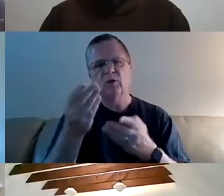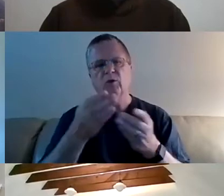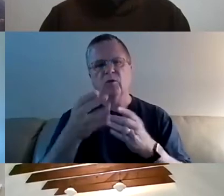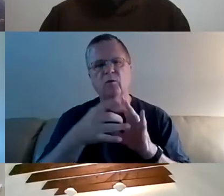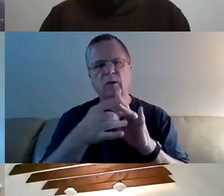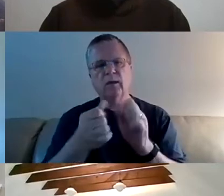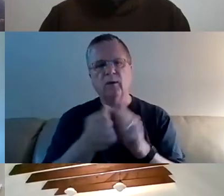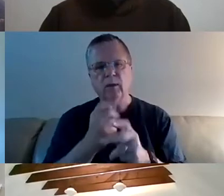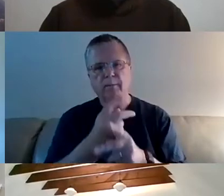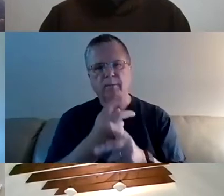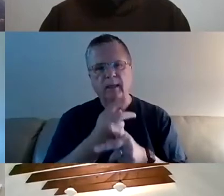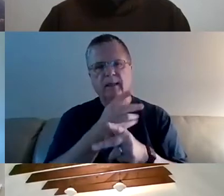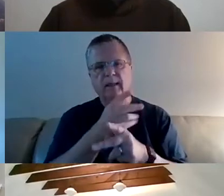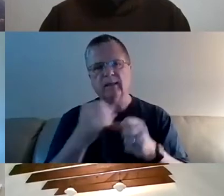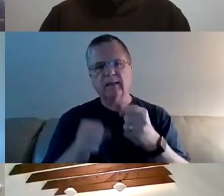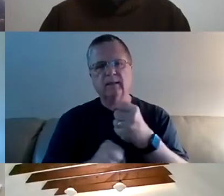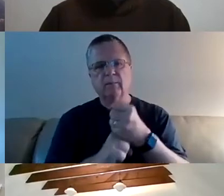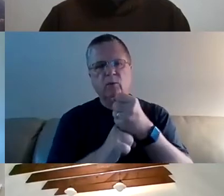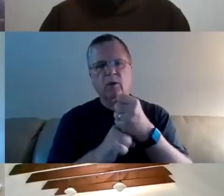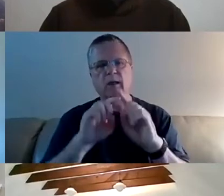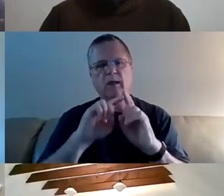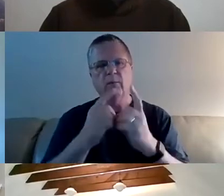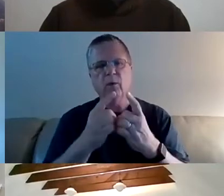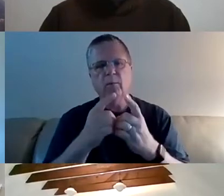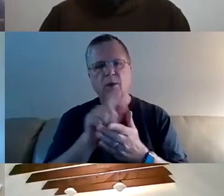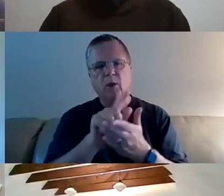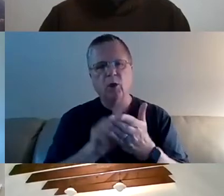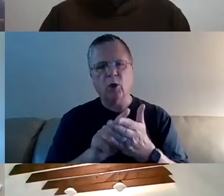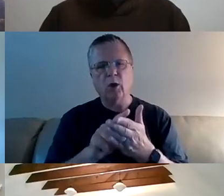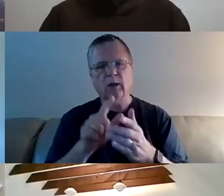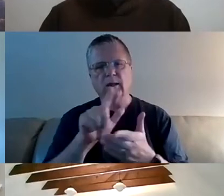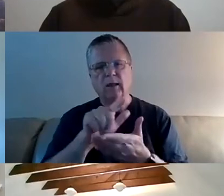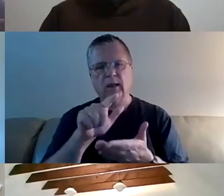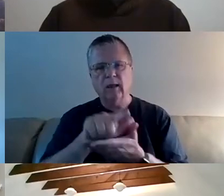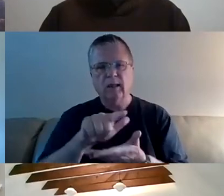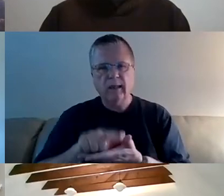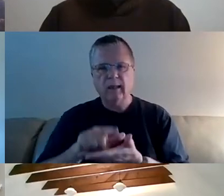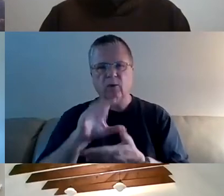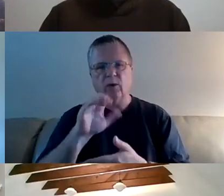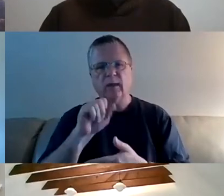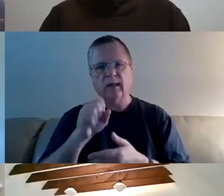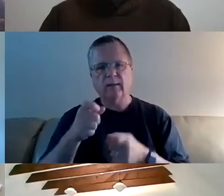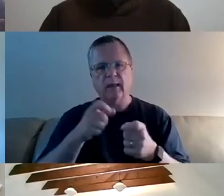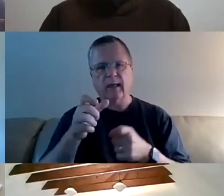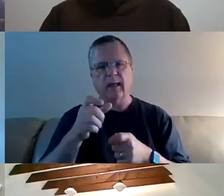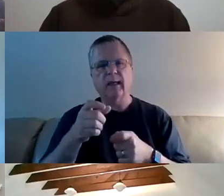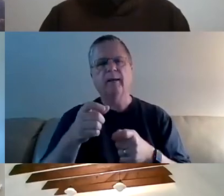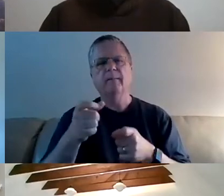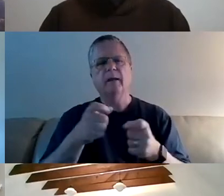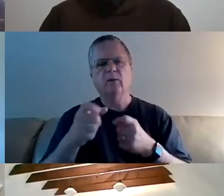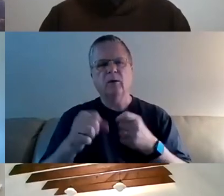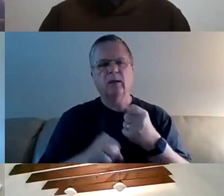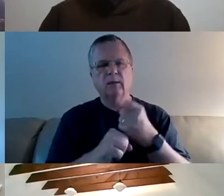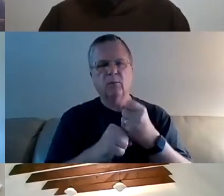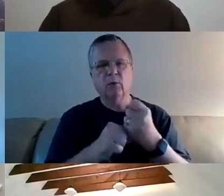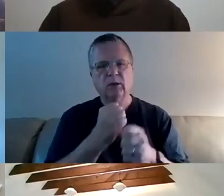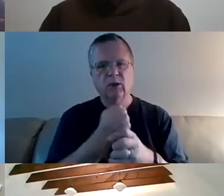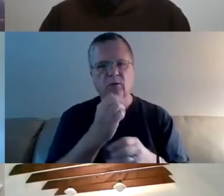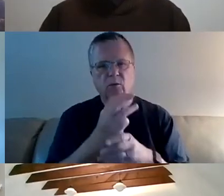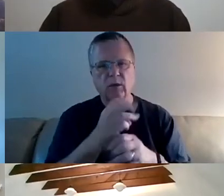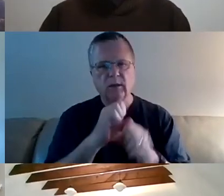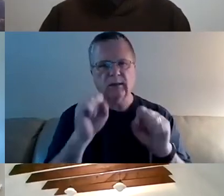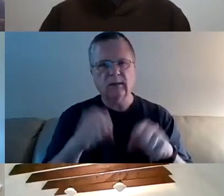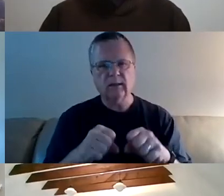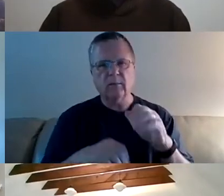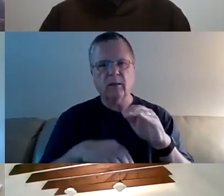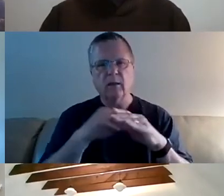maintenance and support of the Department of Law's legal case management and administrative support software system at a cost not to